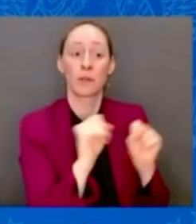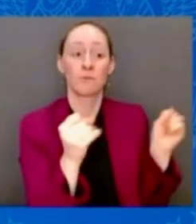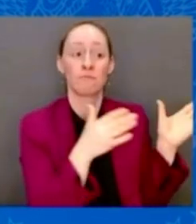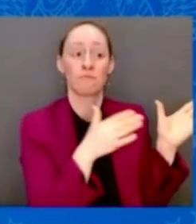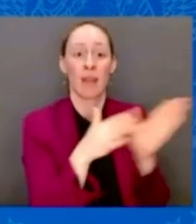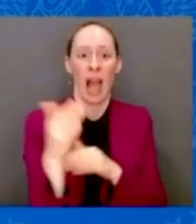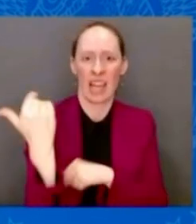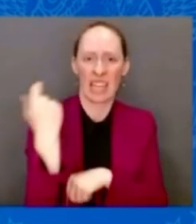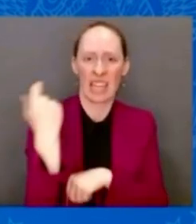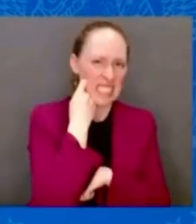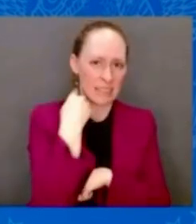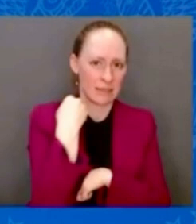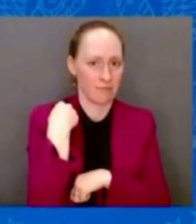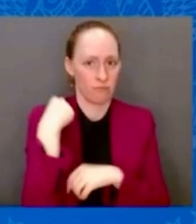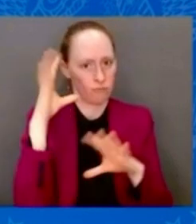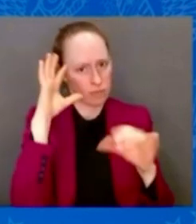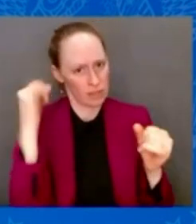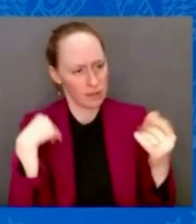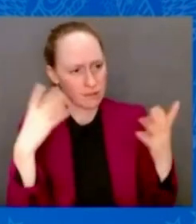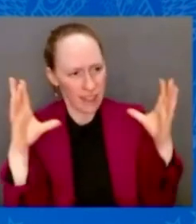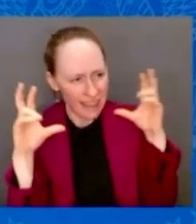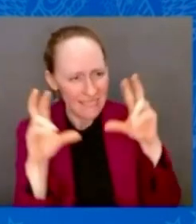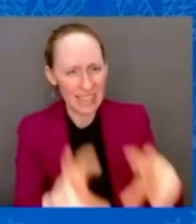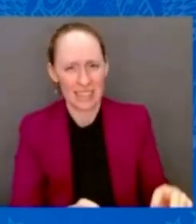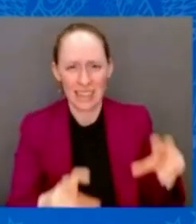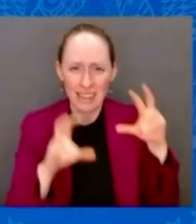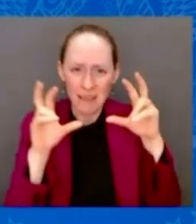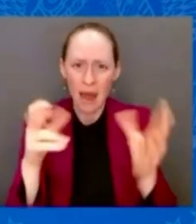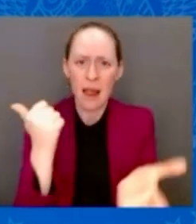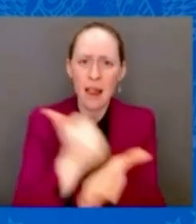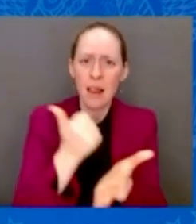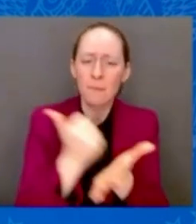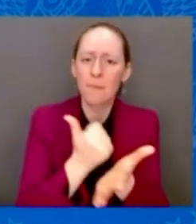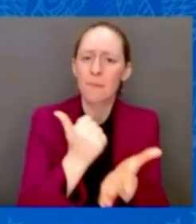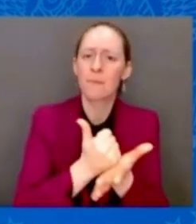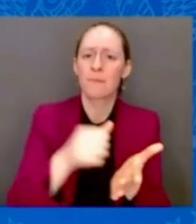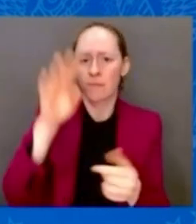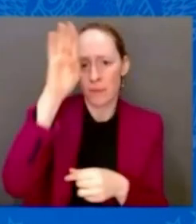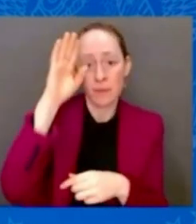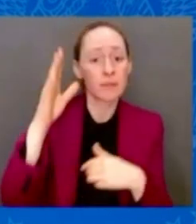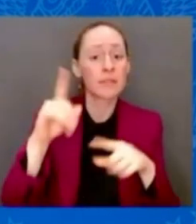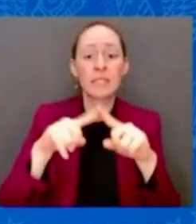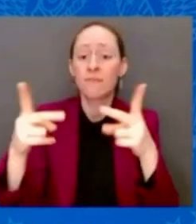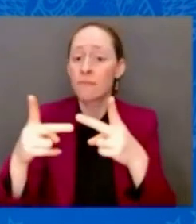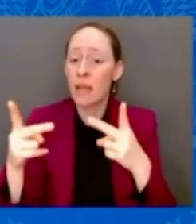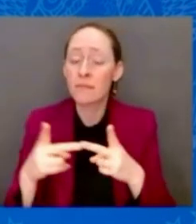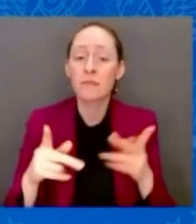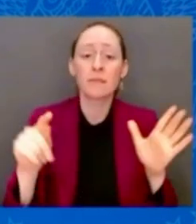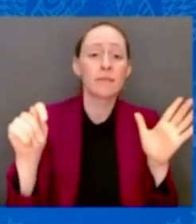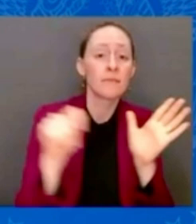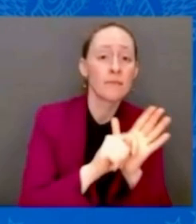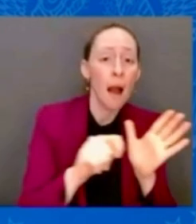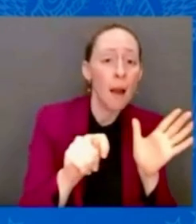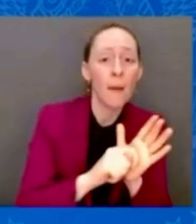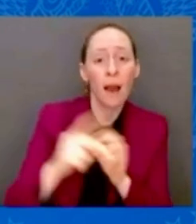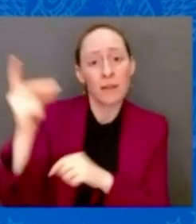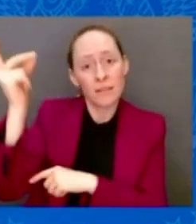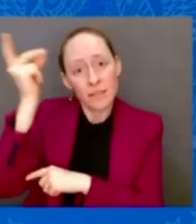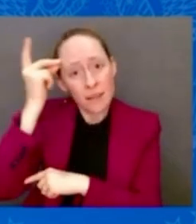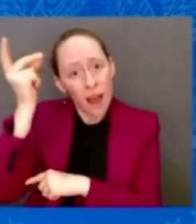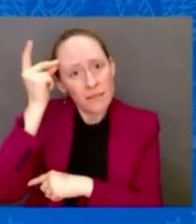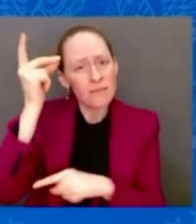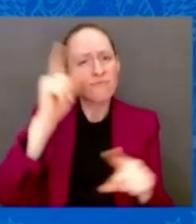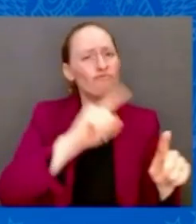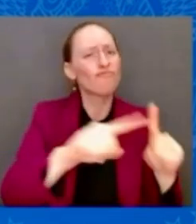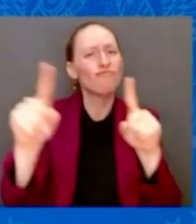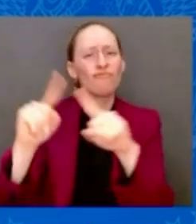like Tampa, Dallas, Tulsa, Knoxville used the funding for premium pay, new fire and rescue vehicles, extra